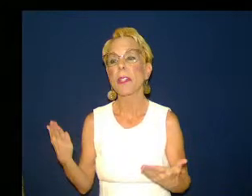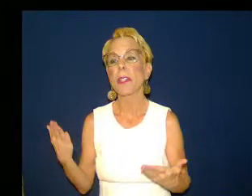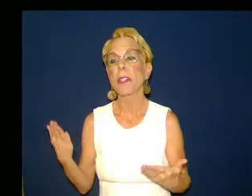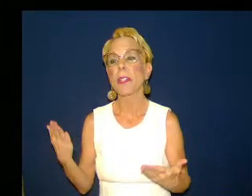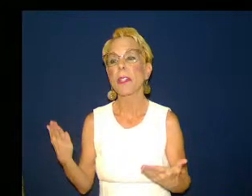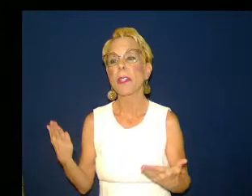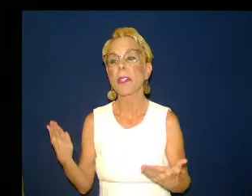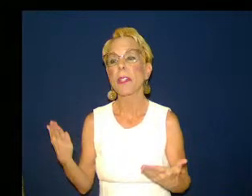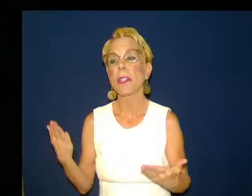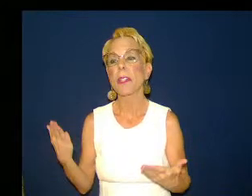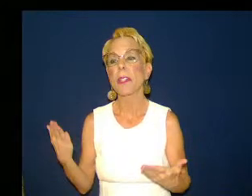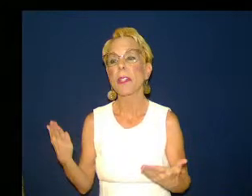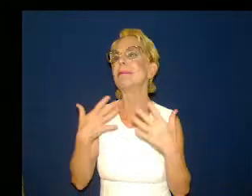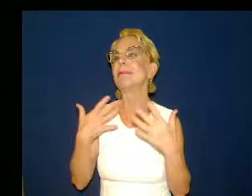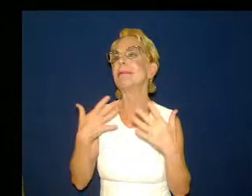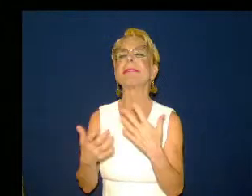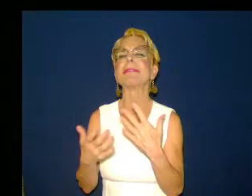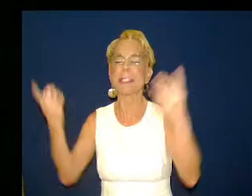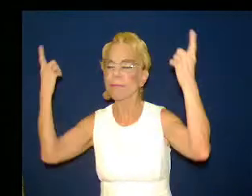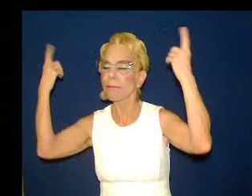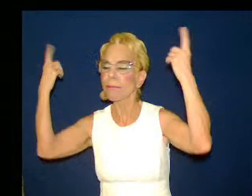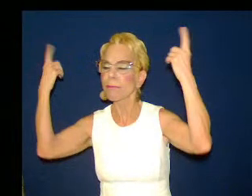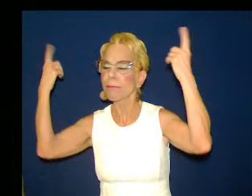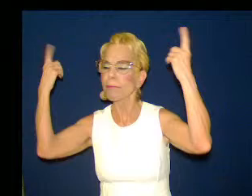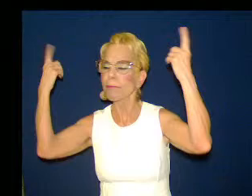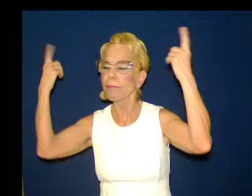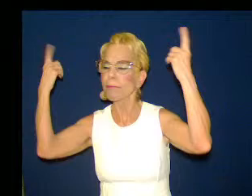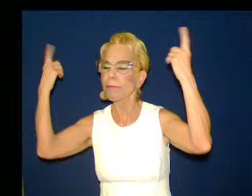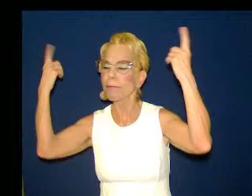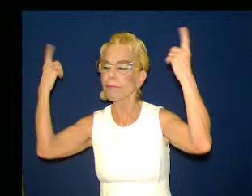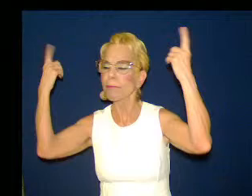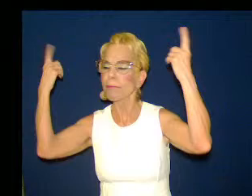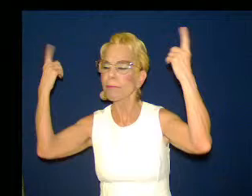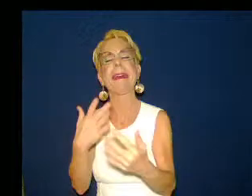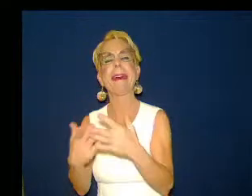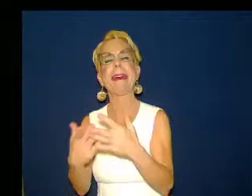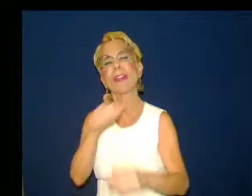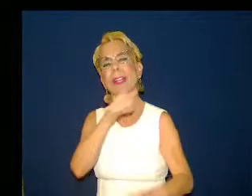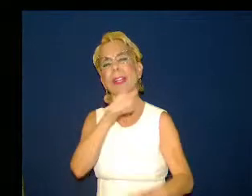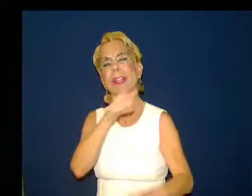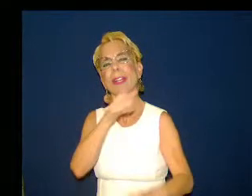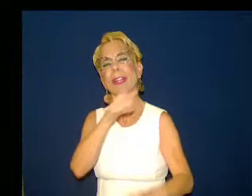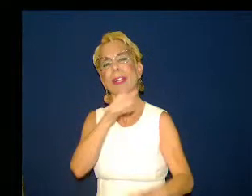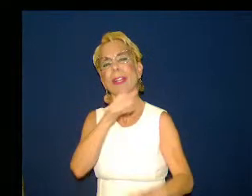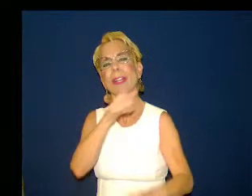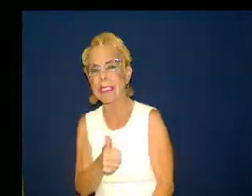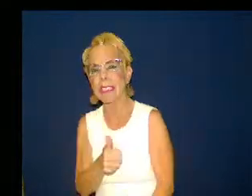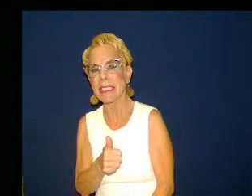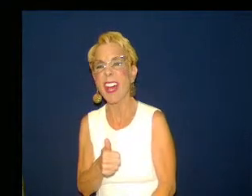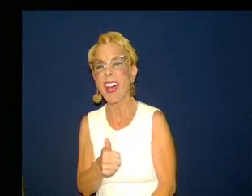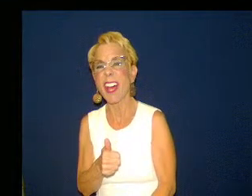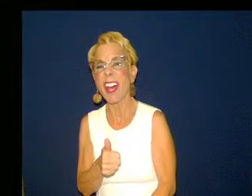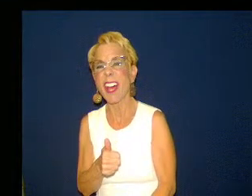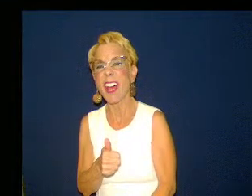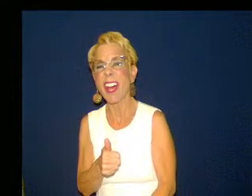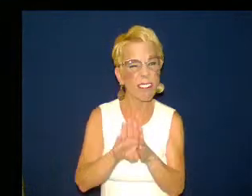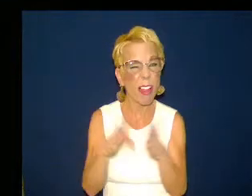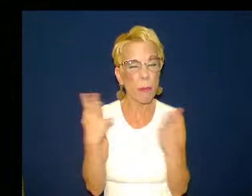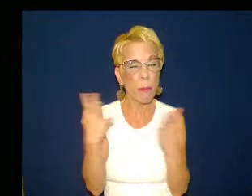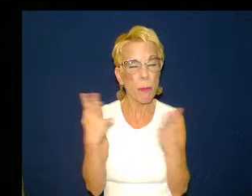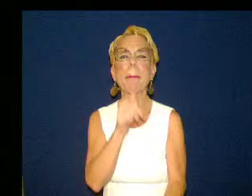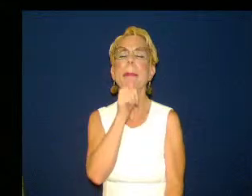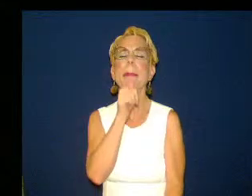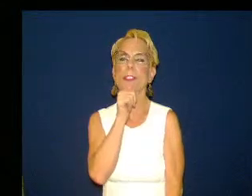that journalist that was assigned to the Jerusalem Bureau, and she took an apartment right above the Wailing